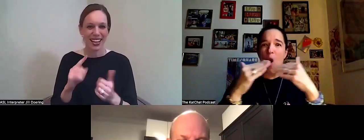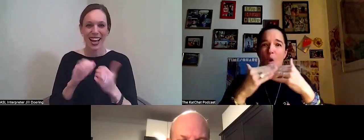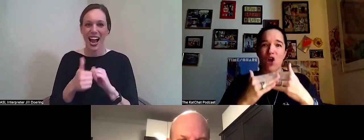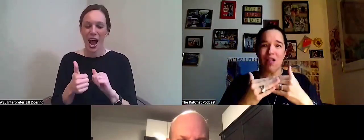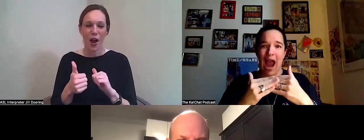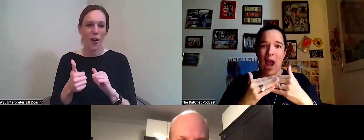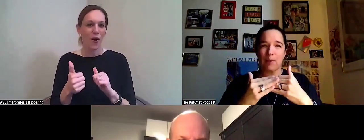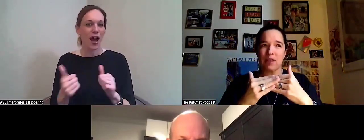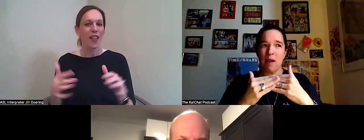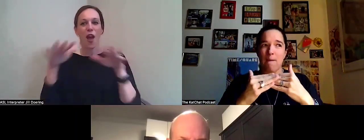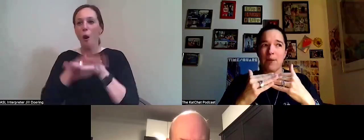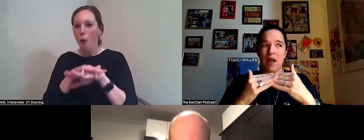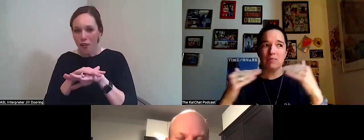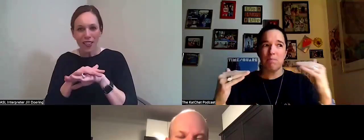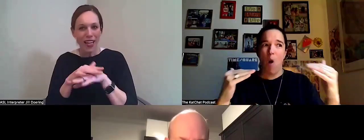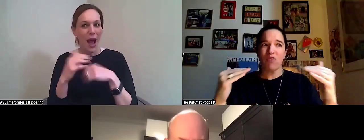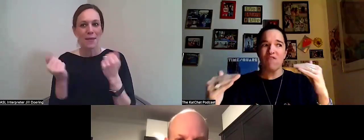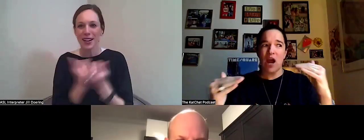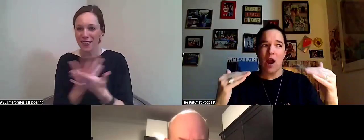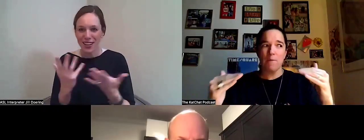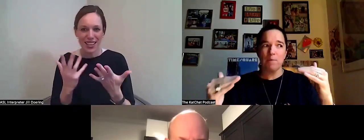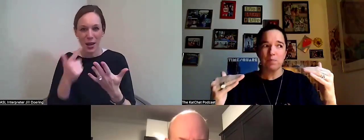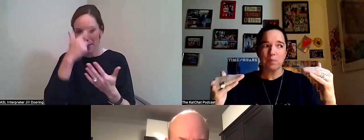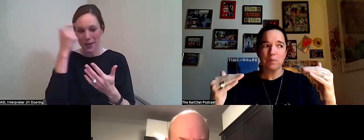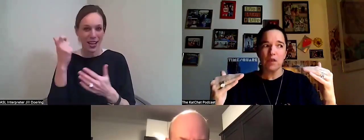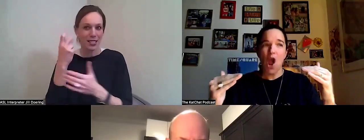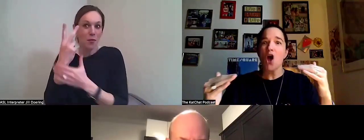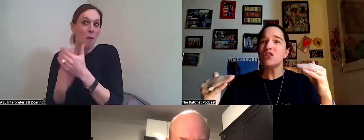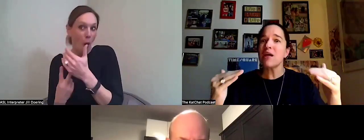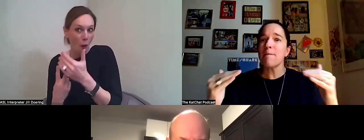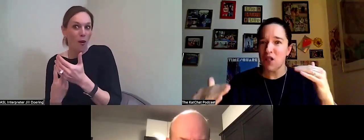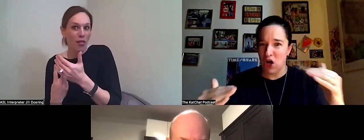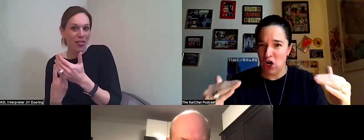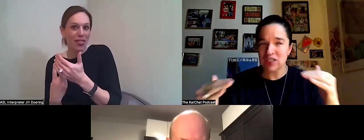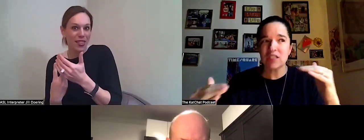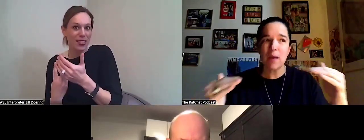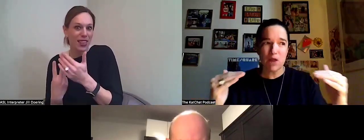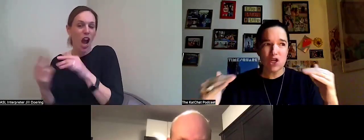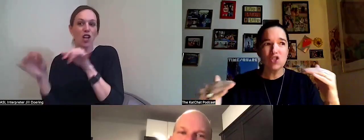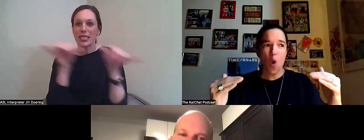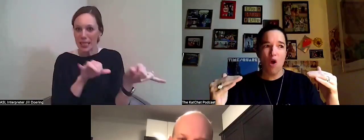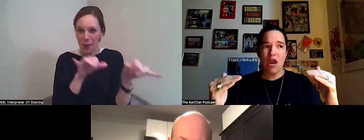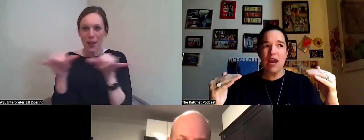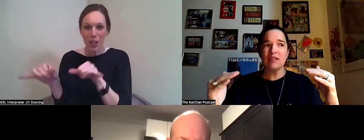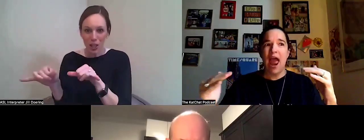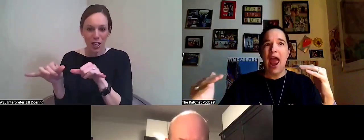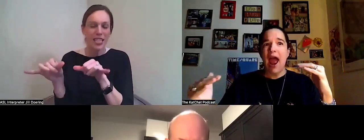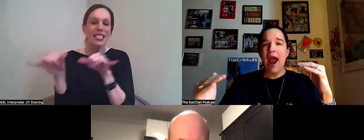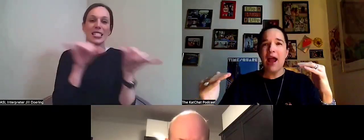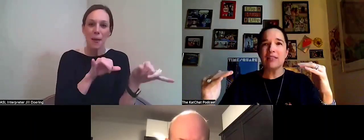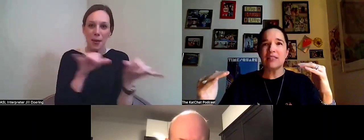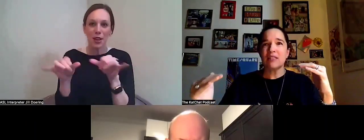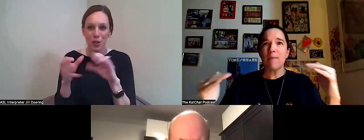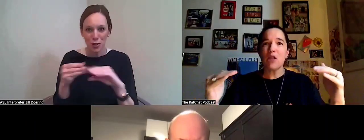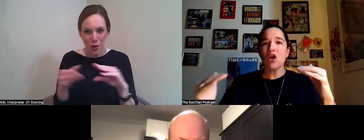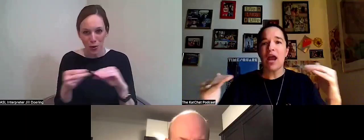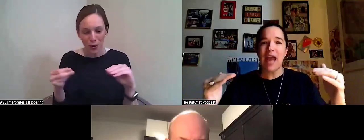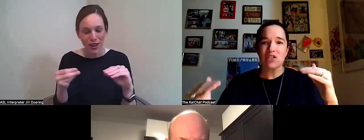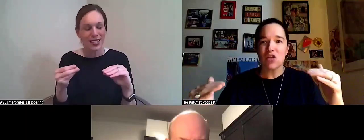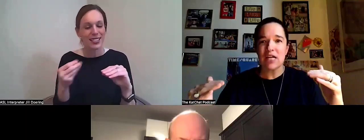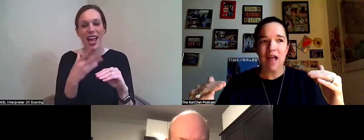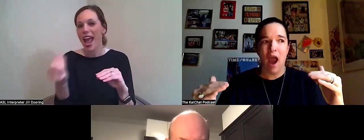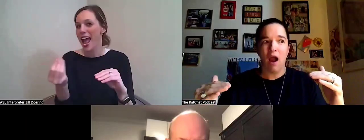how they overlap because both of them are similar stories and